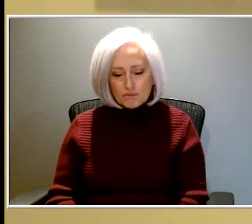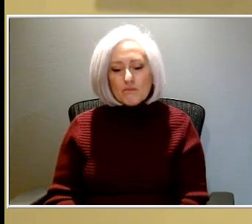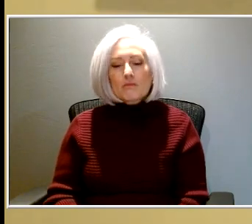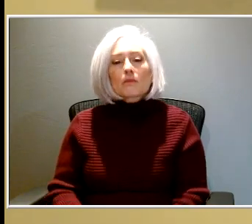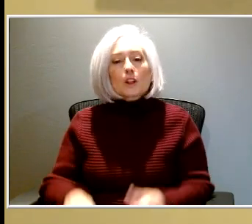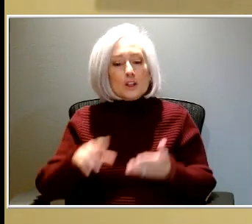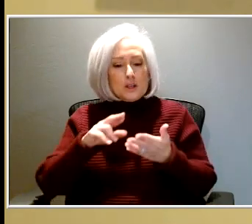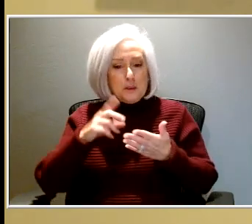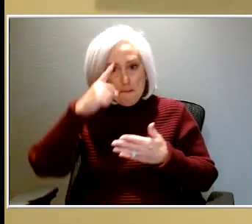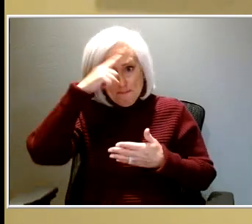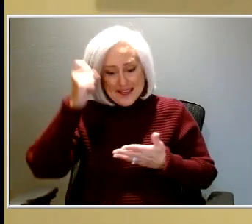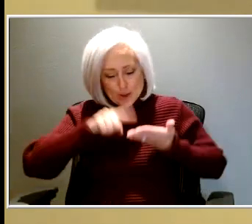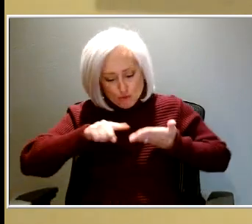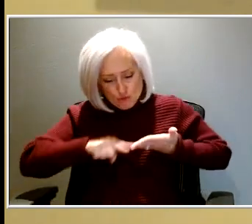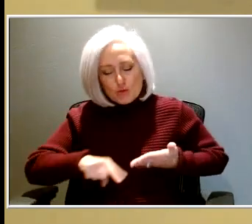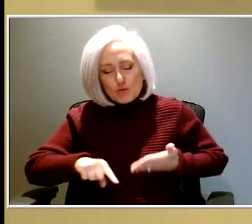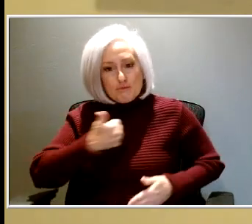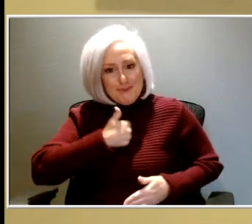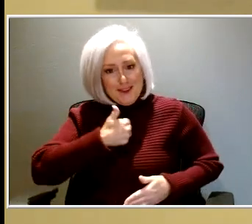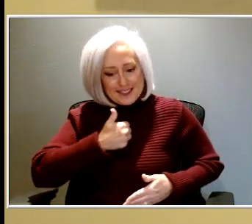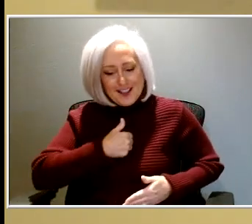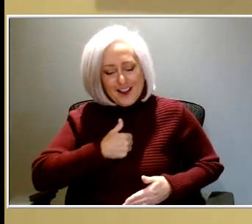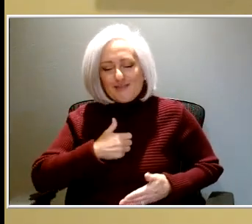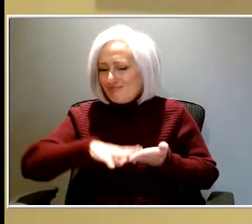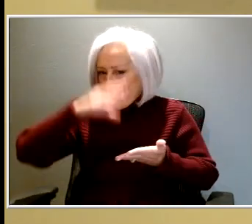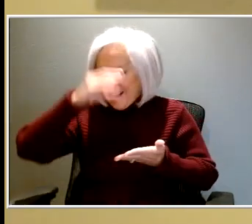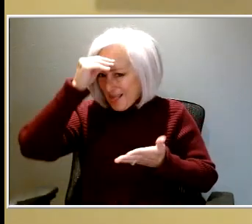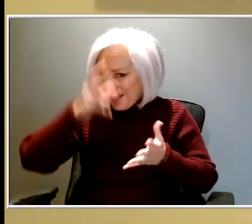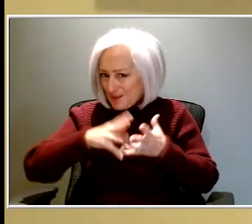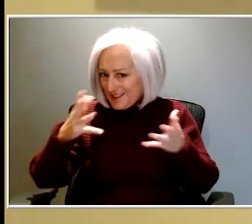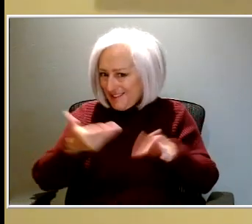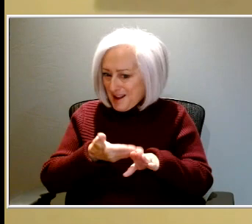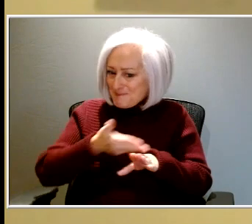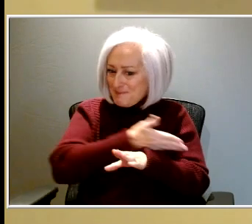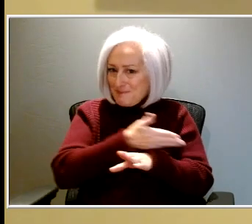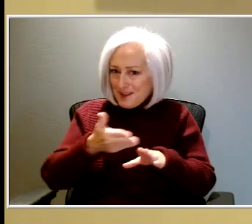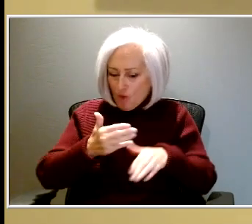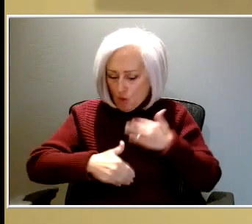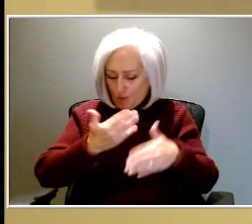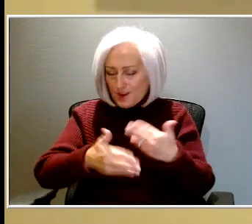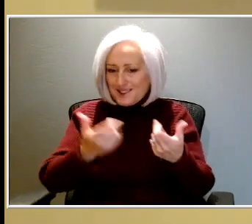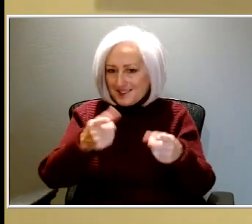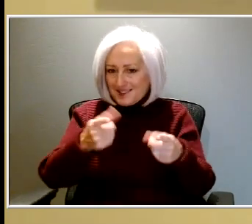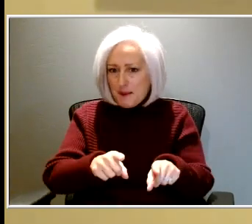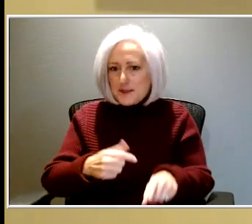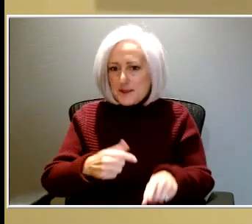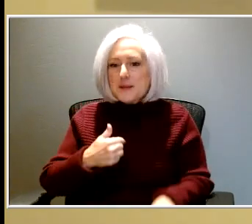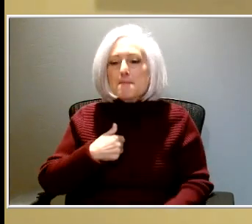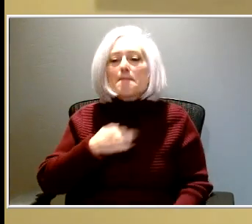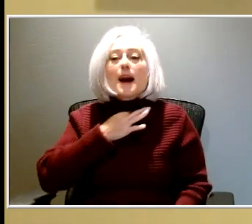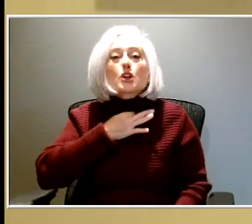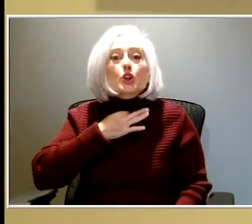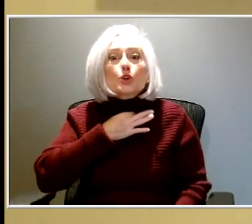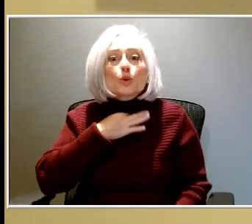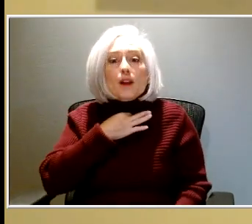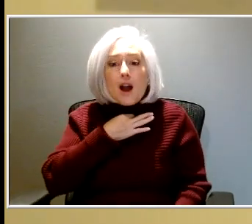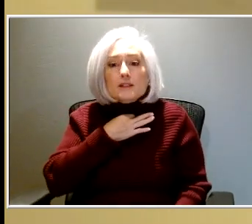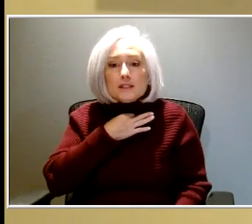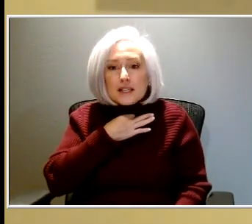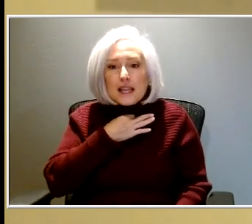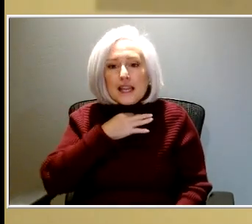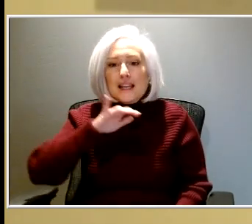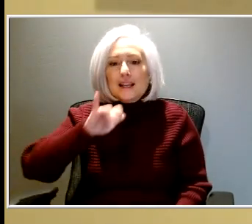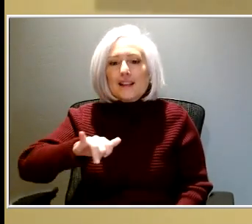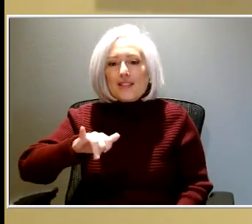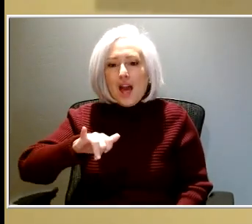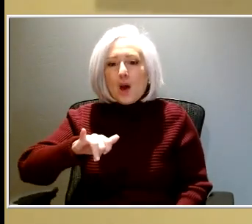I knew a lot about it before we got to surgery. And in my case, my curiosity at that time was a shield that he